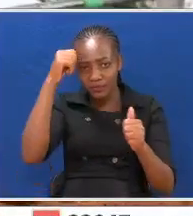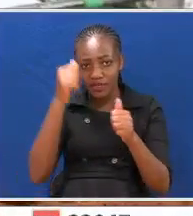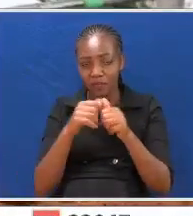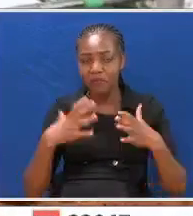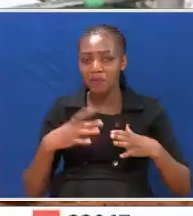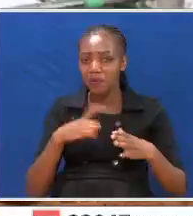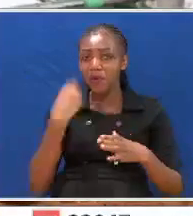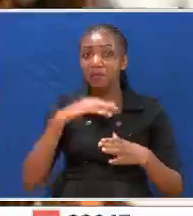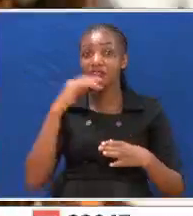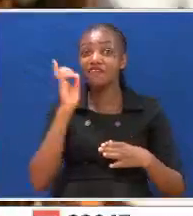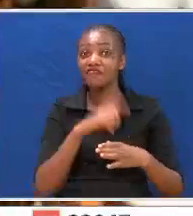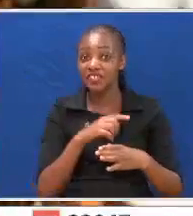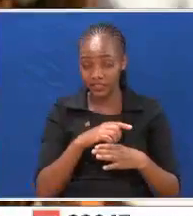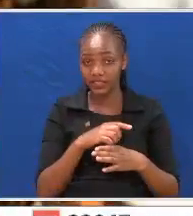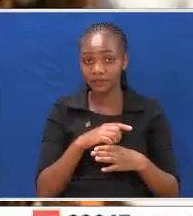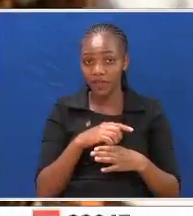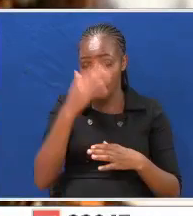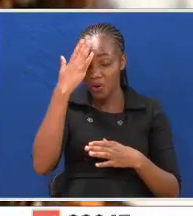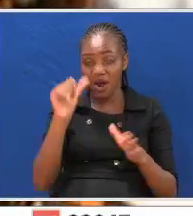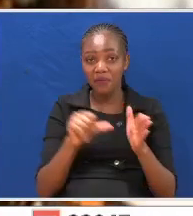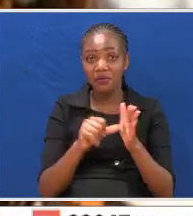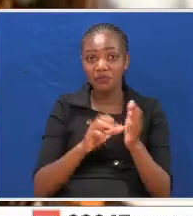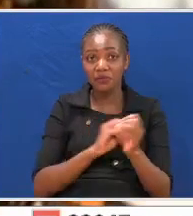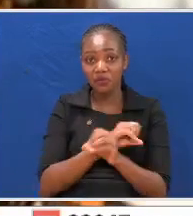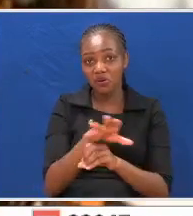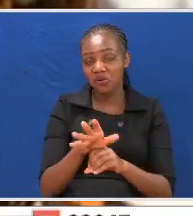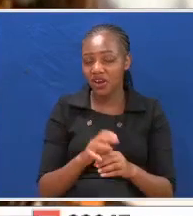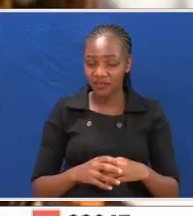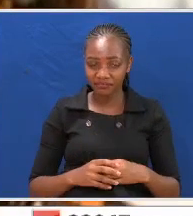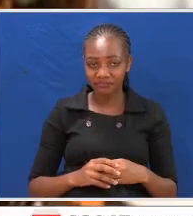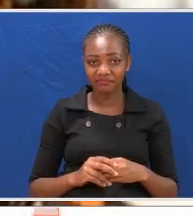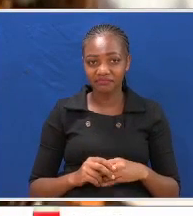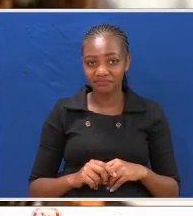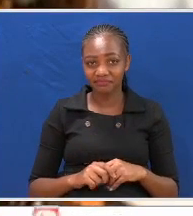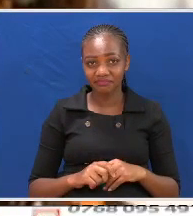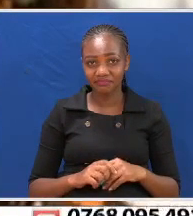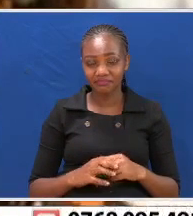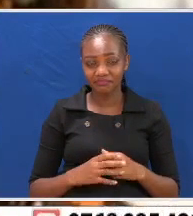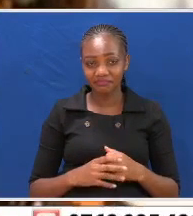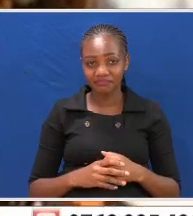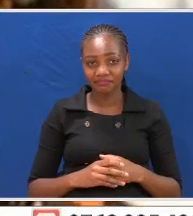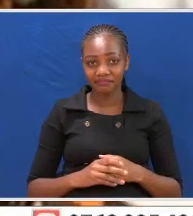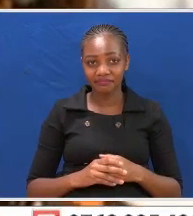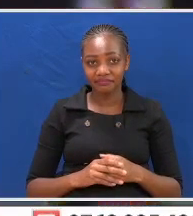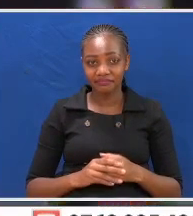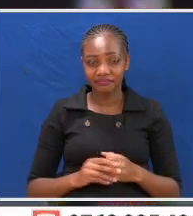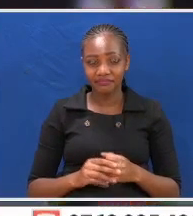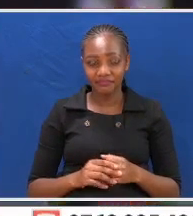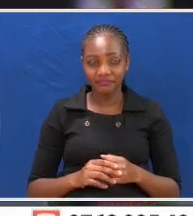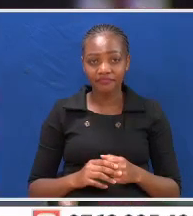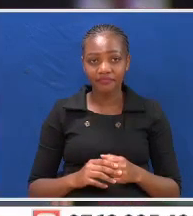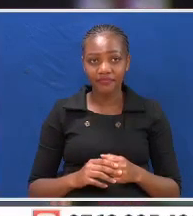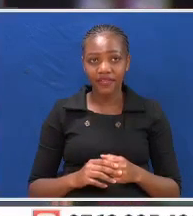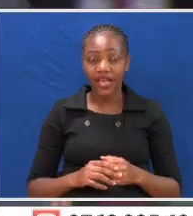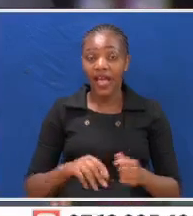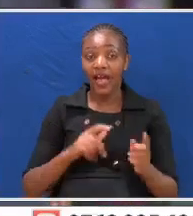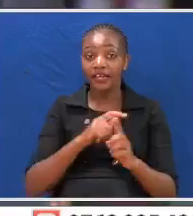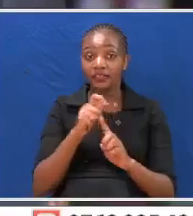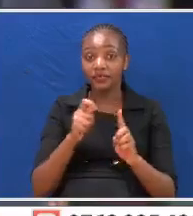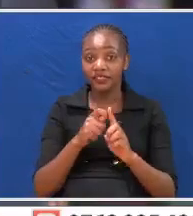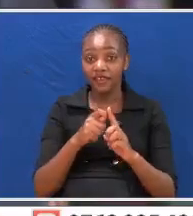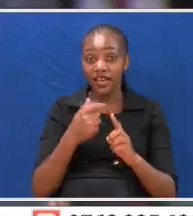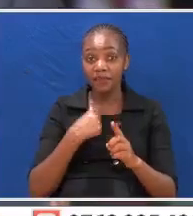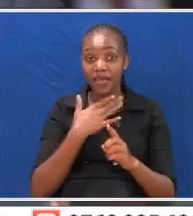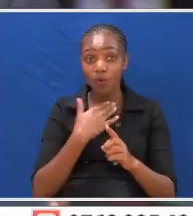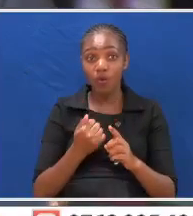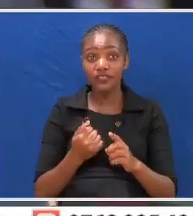unfortunately succumbed to the virus while on the front line in the COVID-19 war for the past 7 months. In particular, I